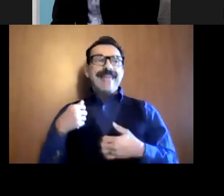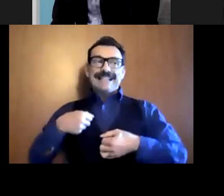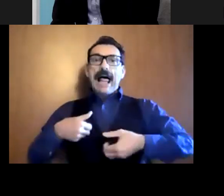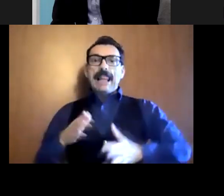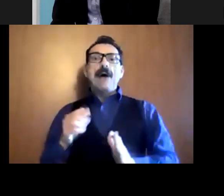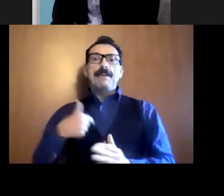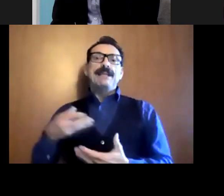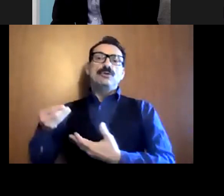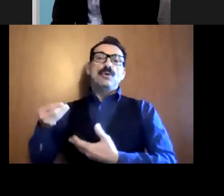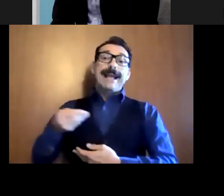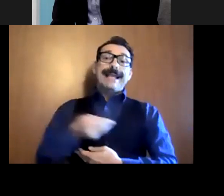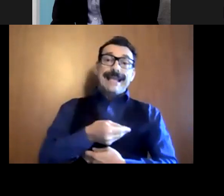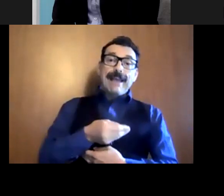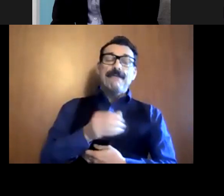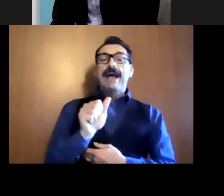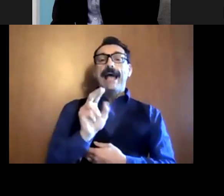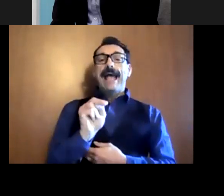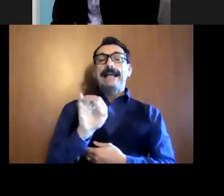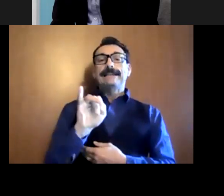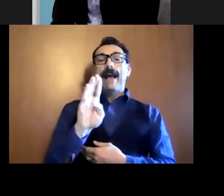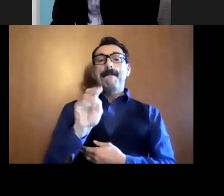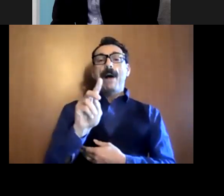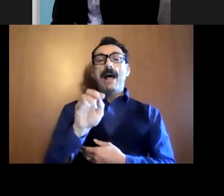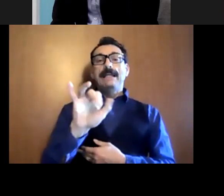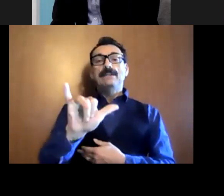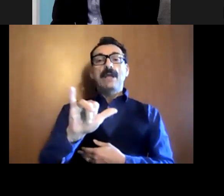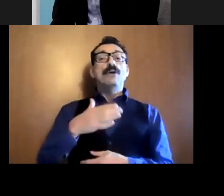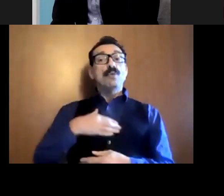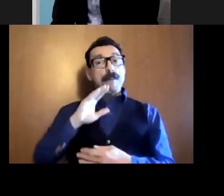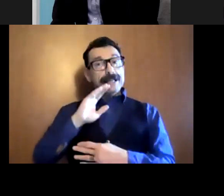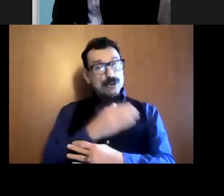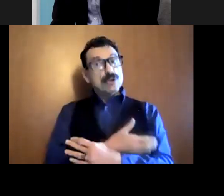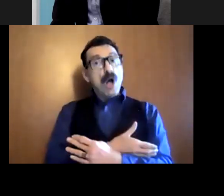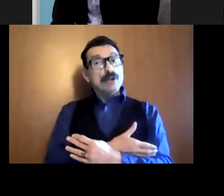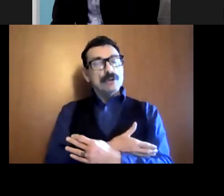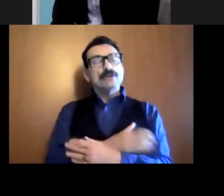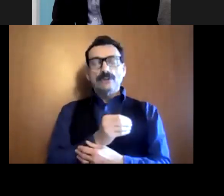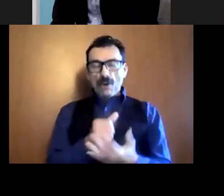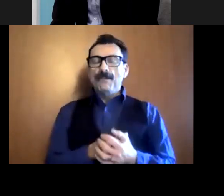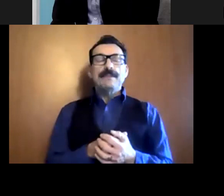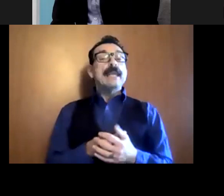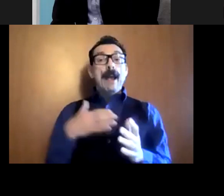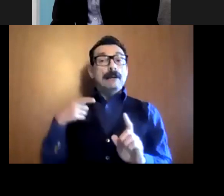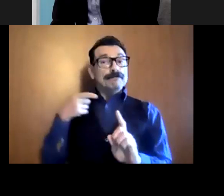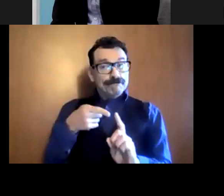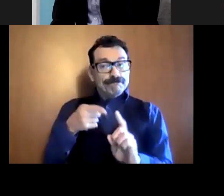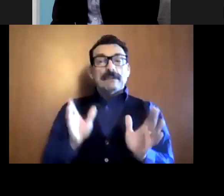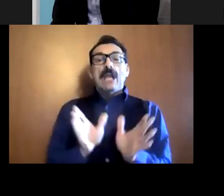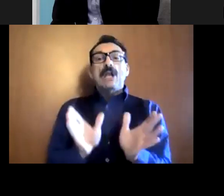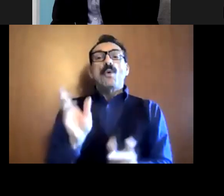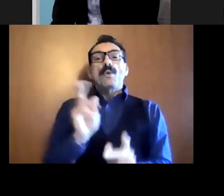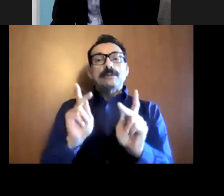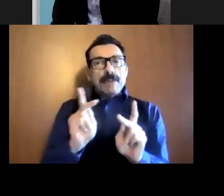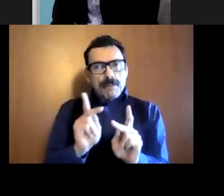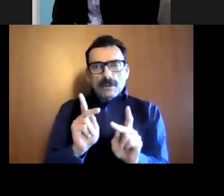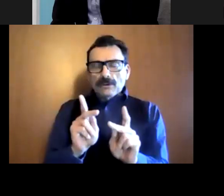my daughter. And so, this is something that I deal with every day because of the nature of my work. But I do encourage people to, ask the questions that's going